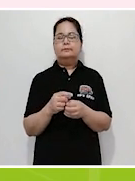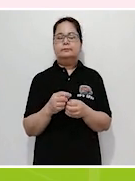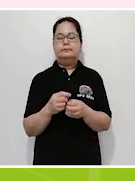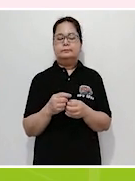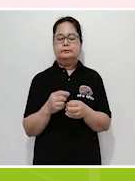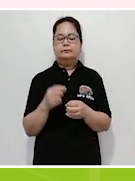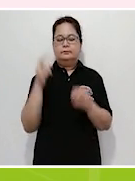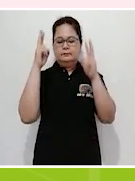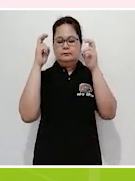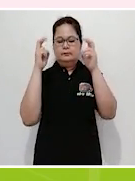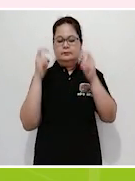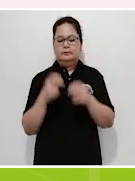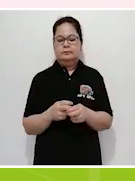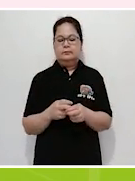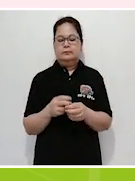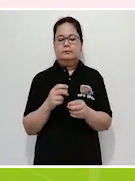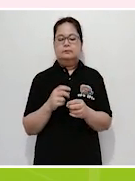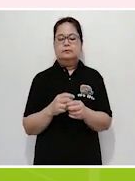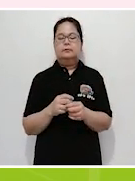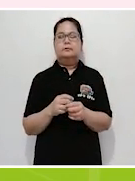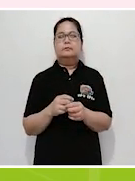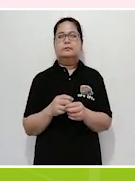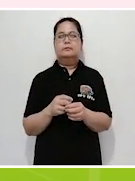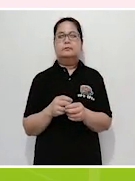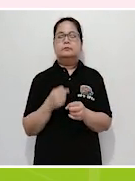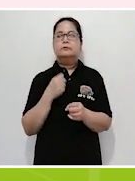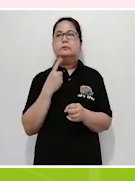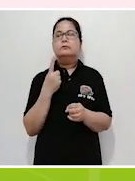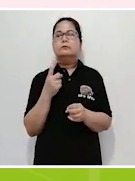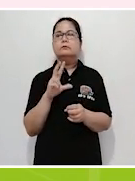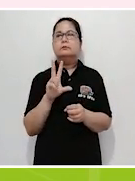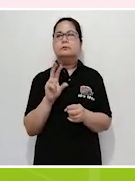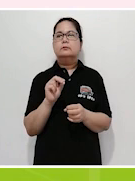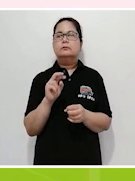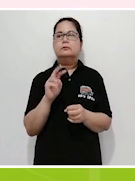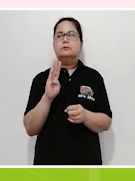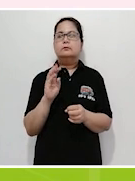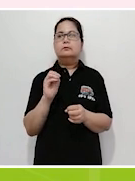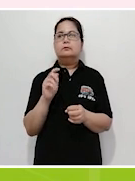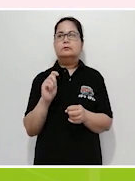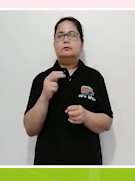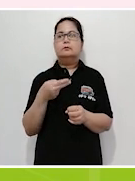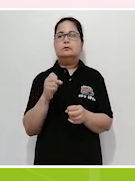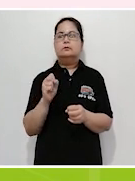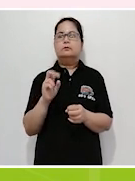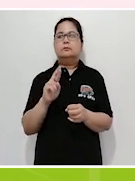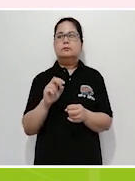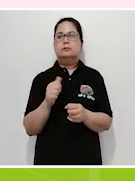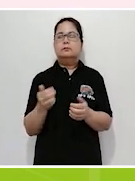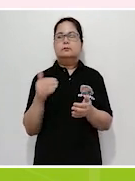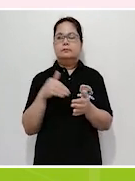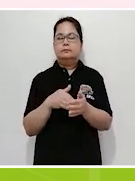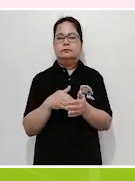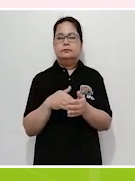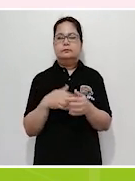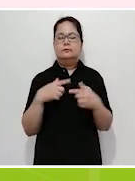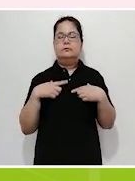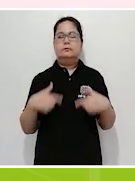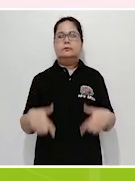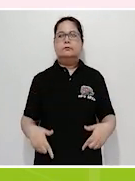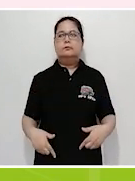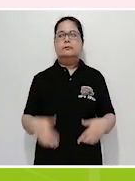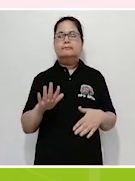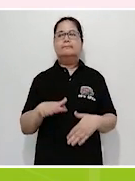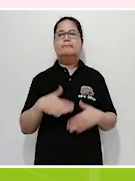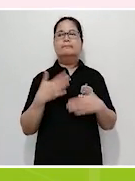the devils had. The devils also promised not to bother the villagers again. They lived